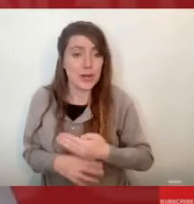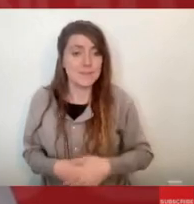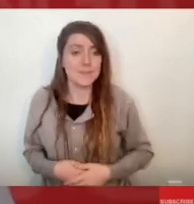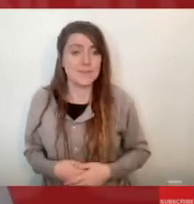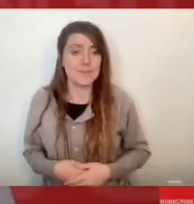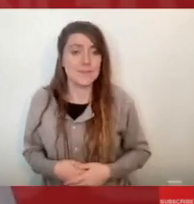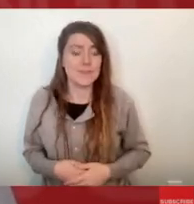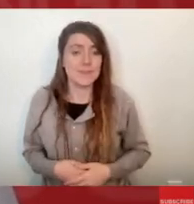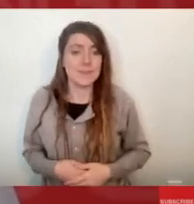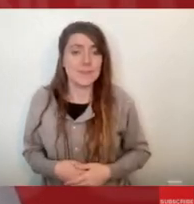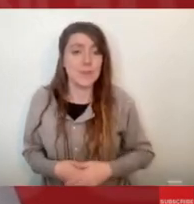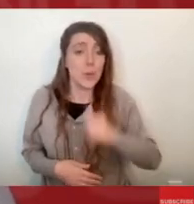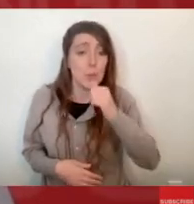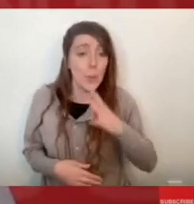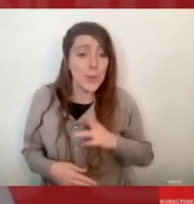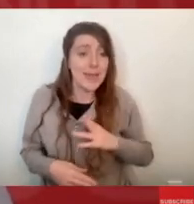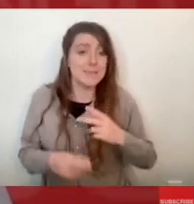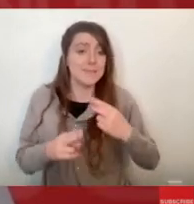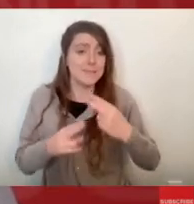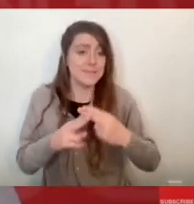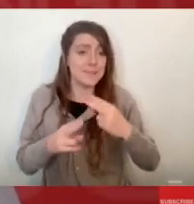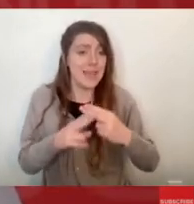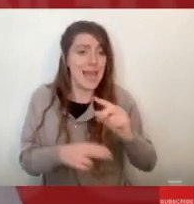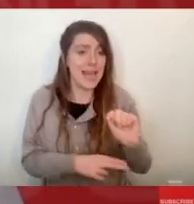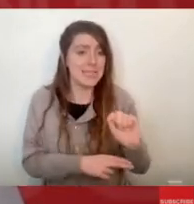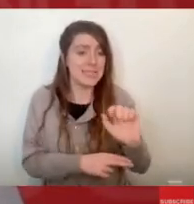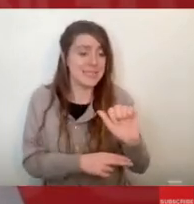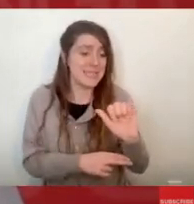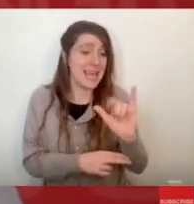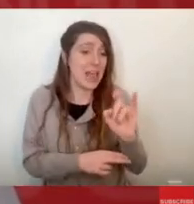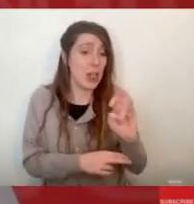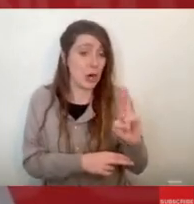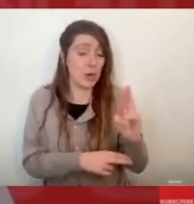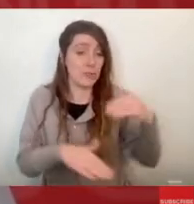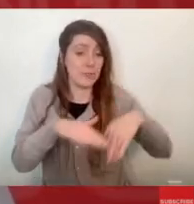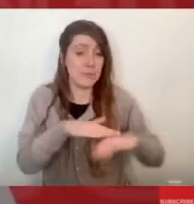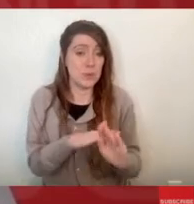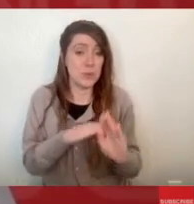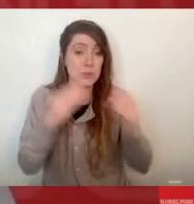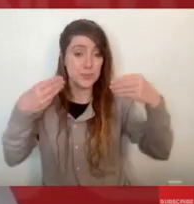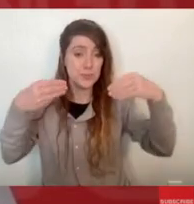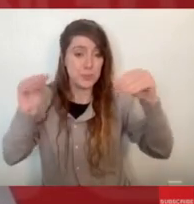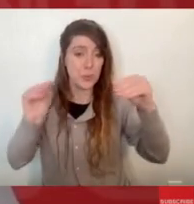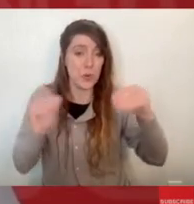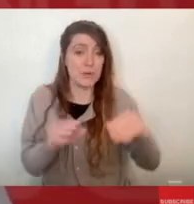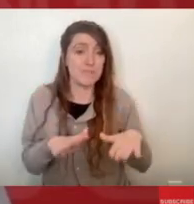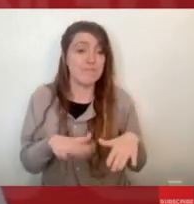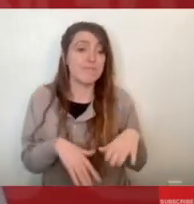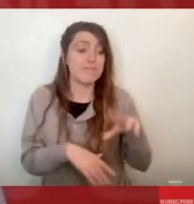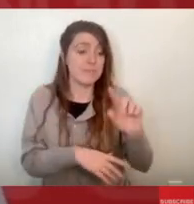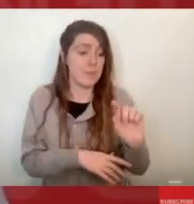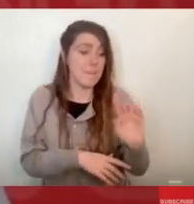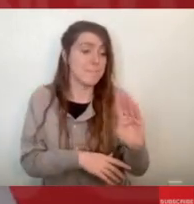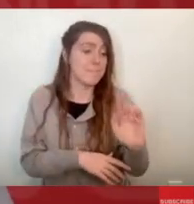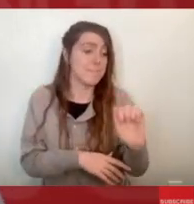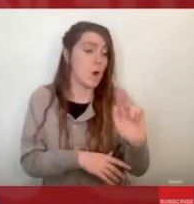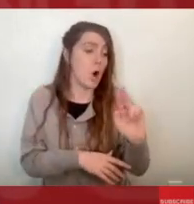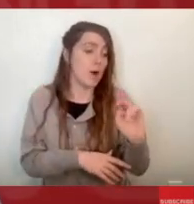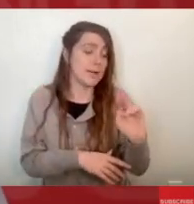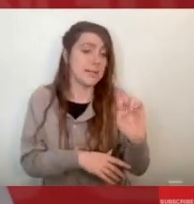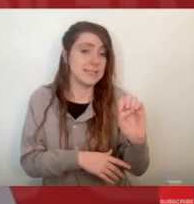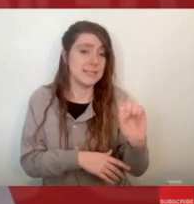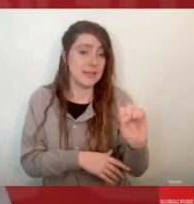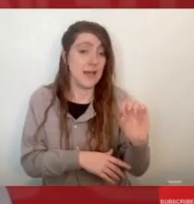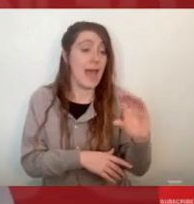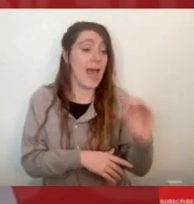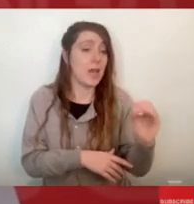and her 4-year-old daughter were shopping at a Barnes & Noble. They saw a first-time author set up with his stack of books, hoping to sign some for people. Only problem